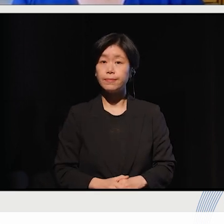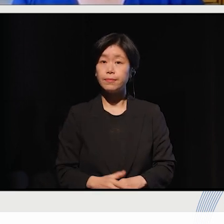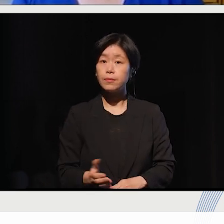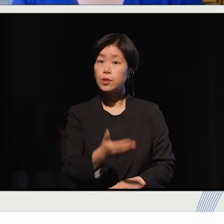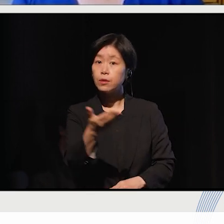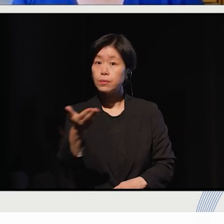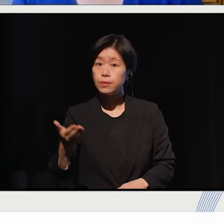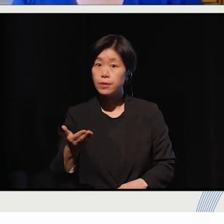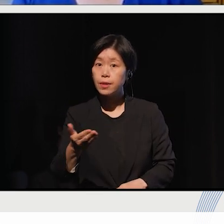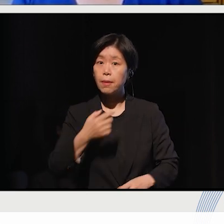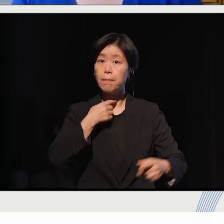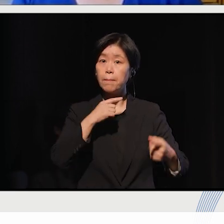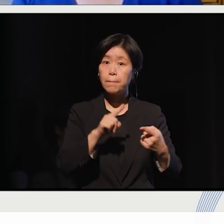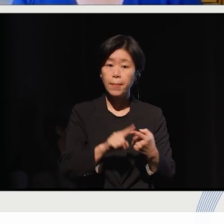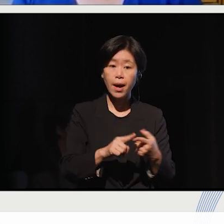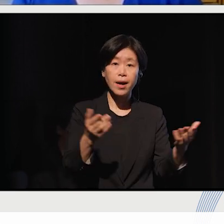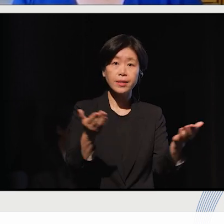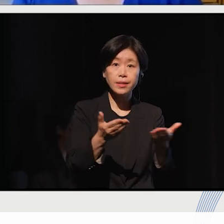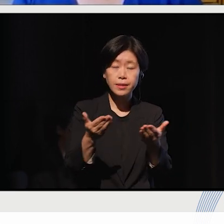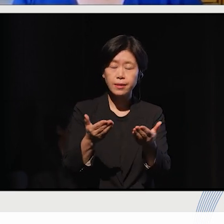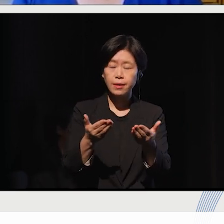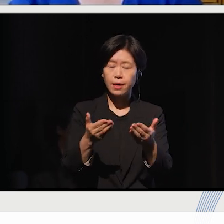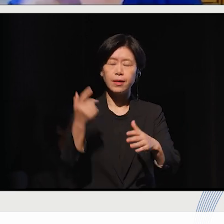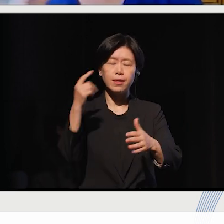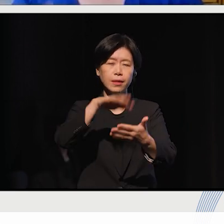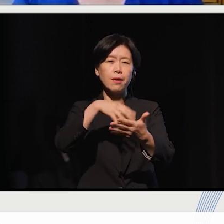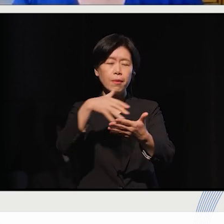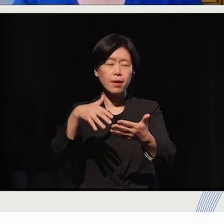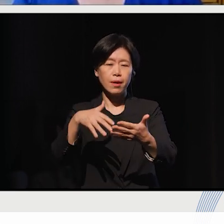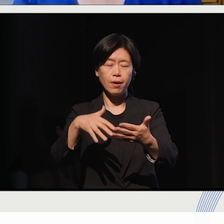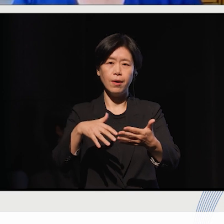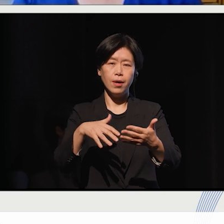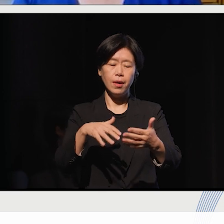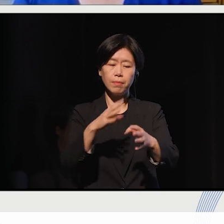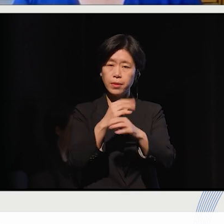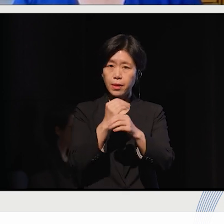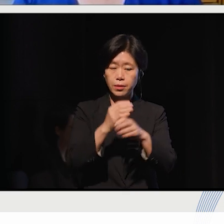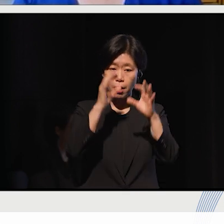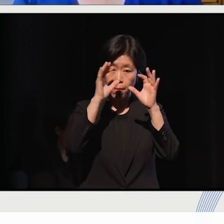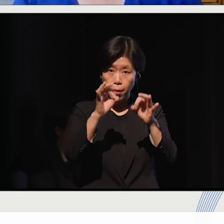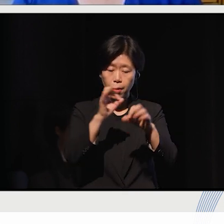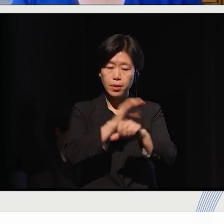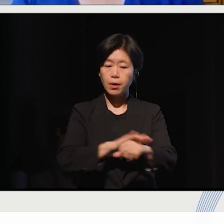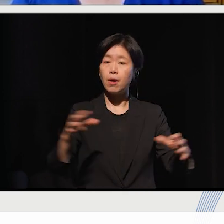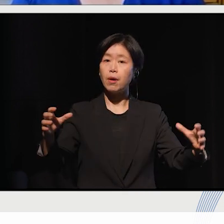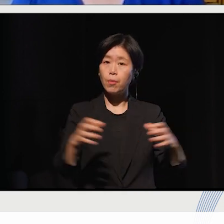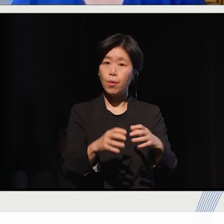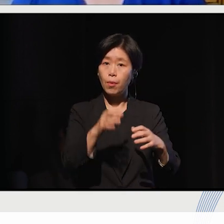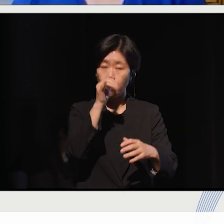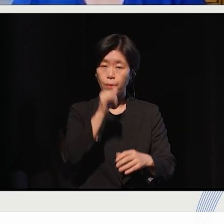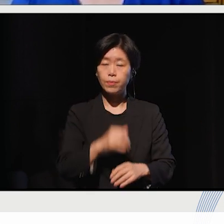you. And they address all the accessibility issues as a group, as a collective.